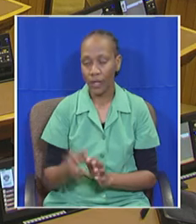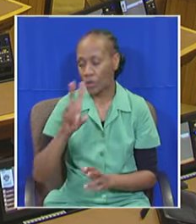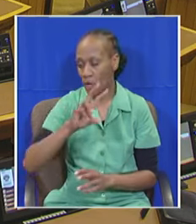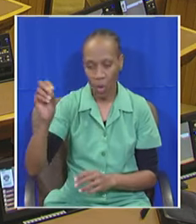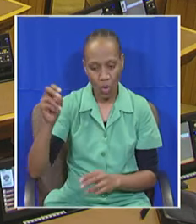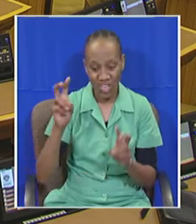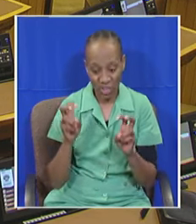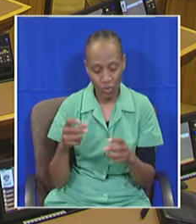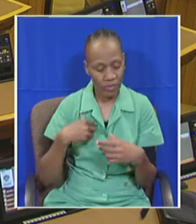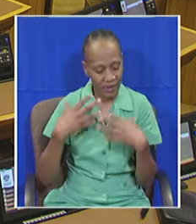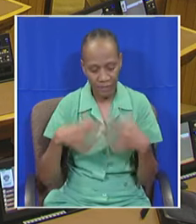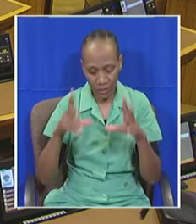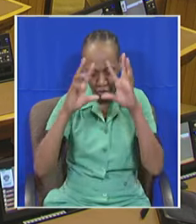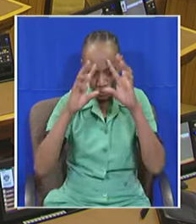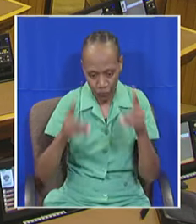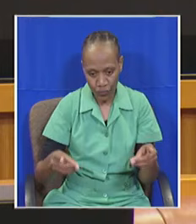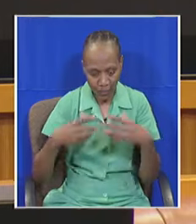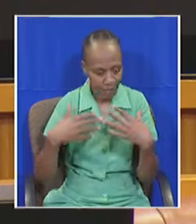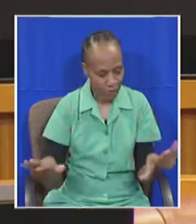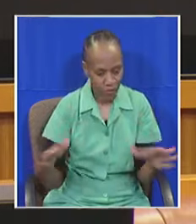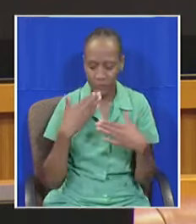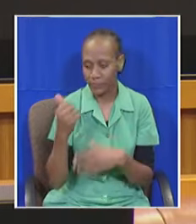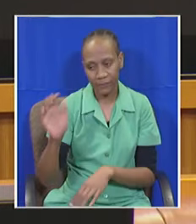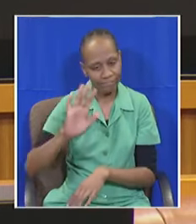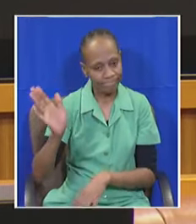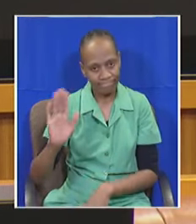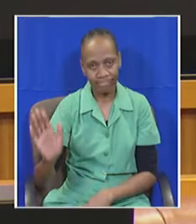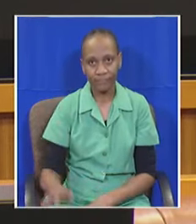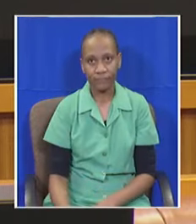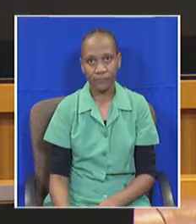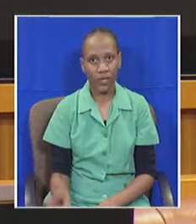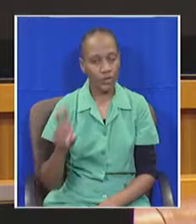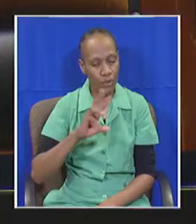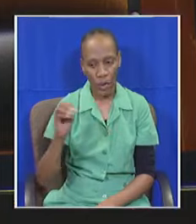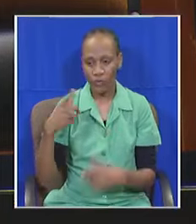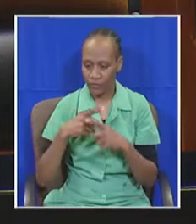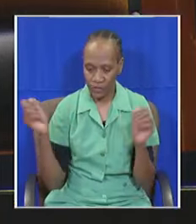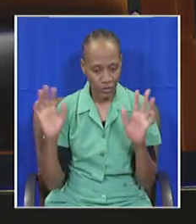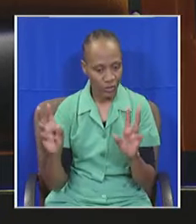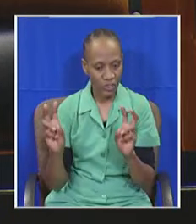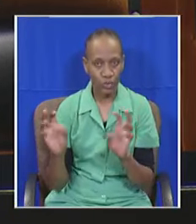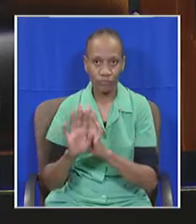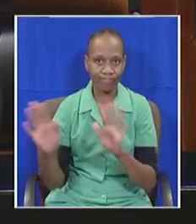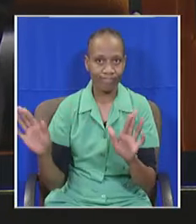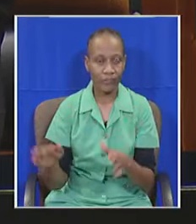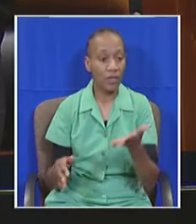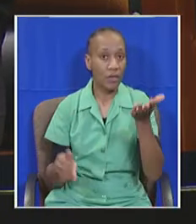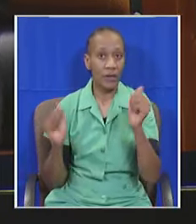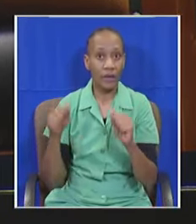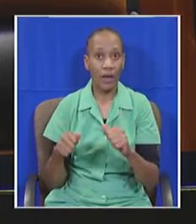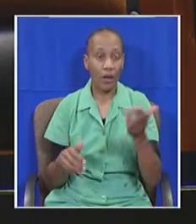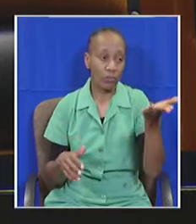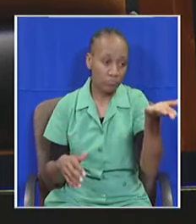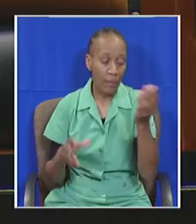not on this matter. I have already ruled on it. Please. On a ruling, sir. No, we have ruled on that matter. Can I have a